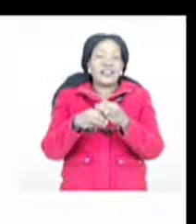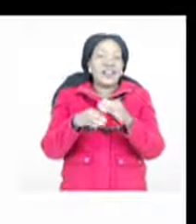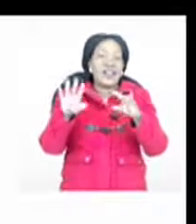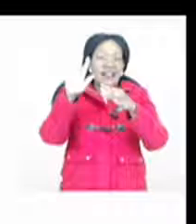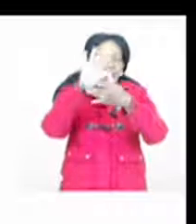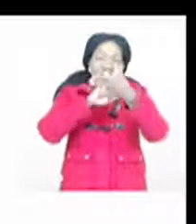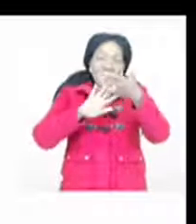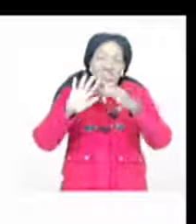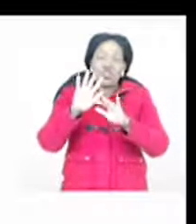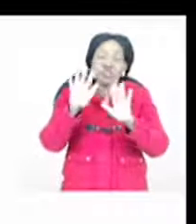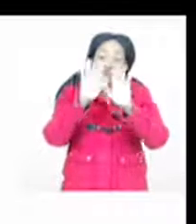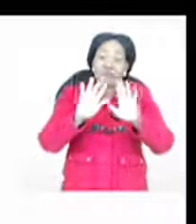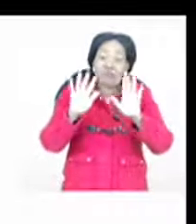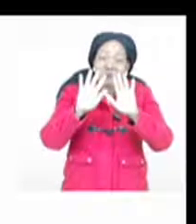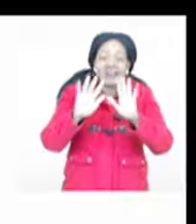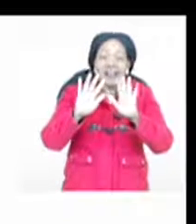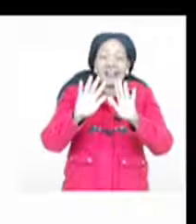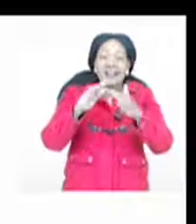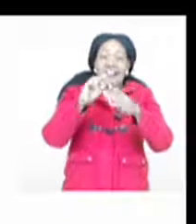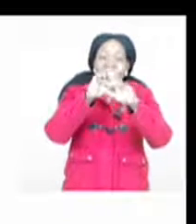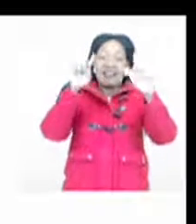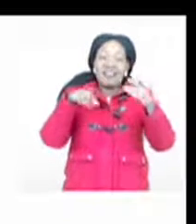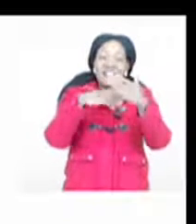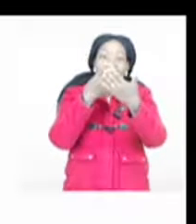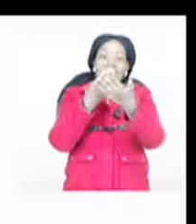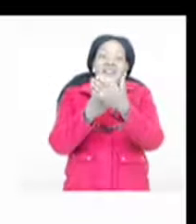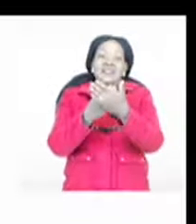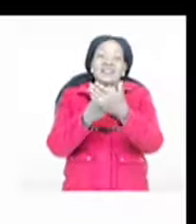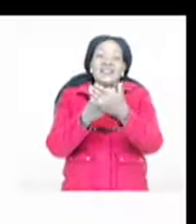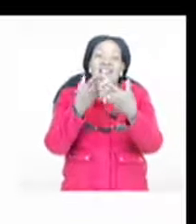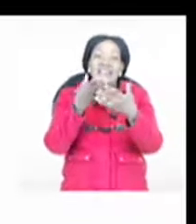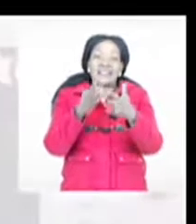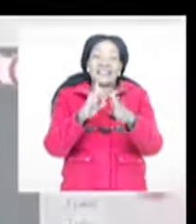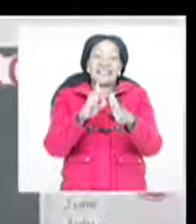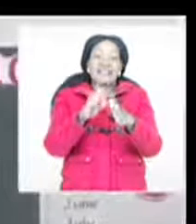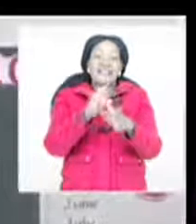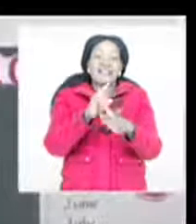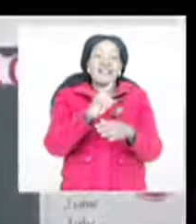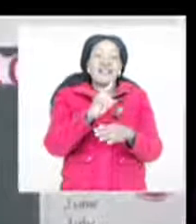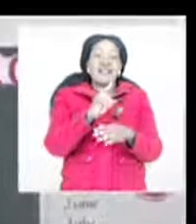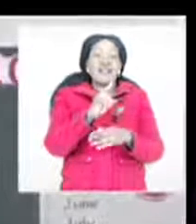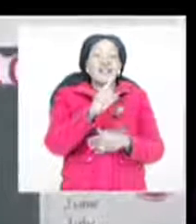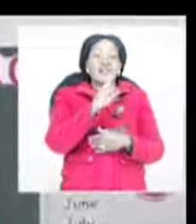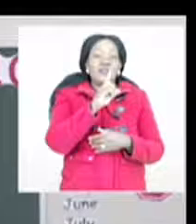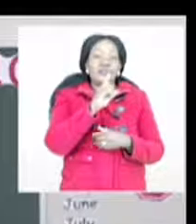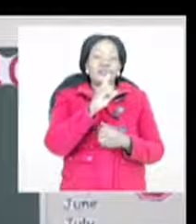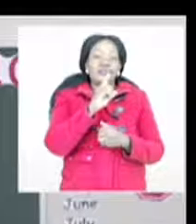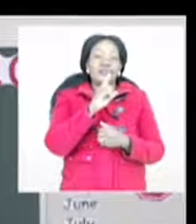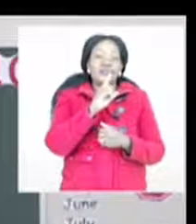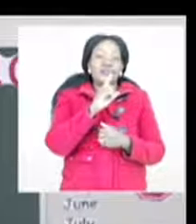pictures very, very perfectly. Let's do some counting on my board.